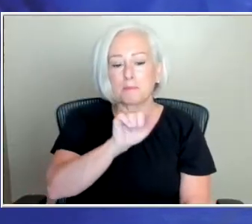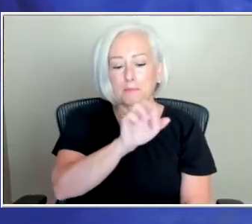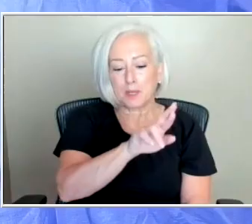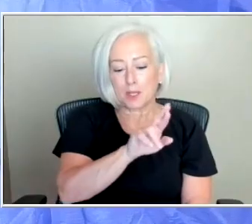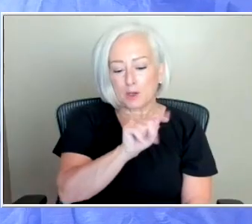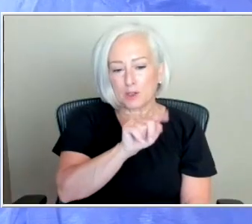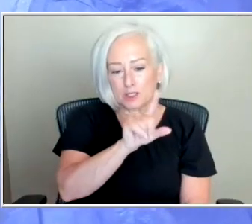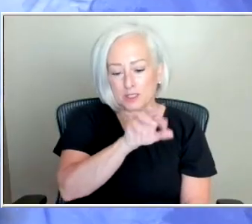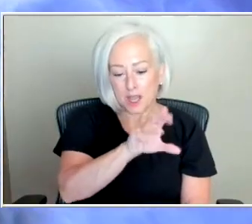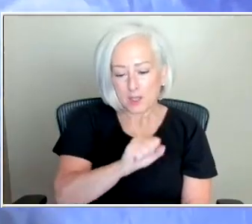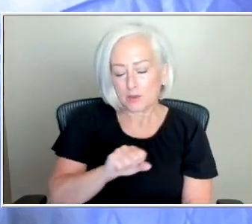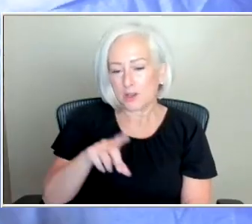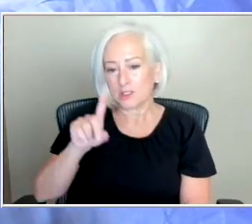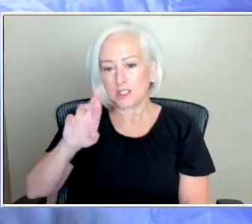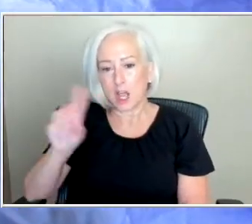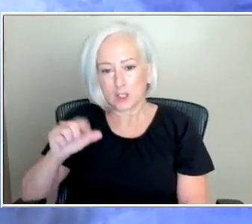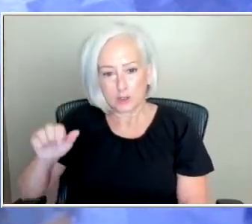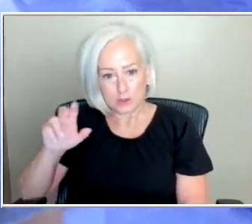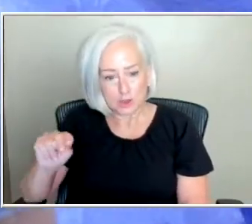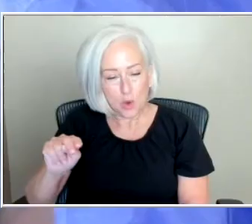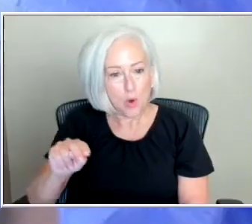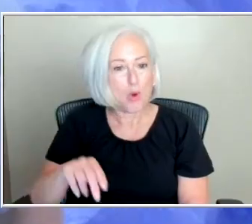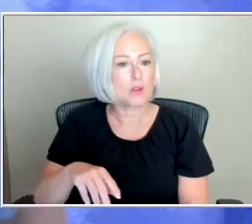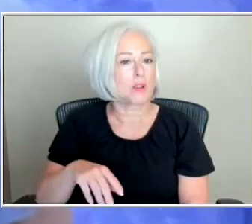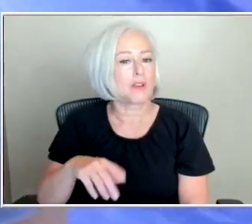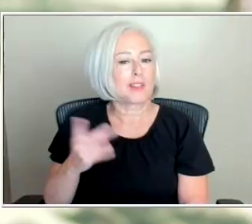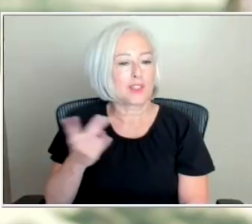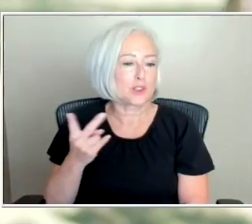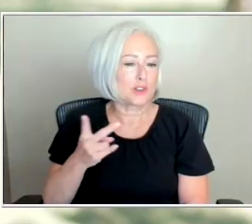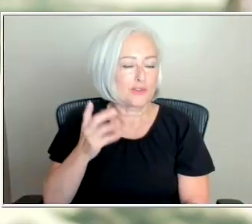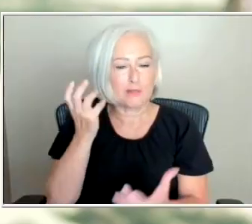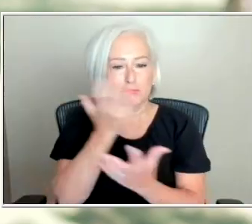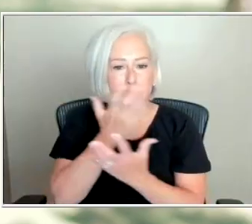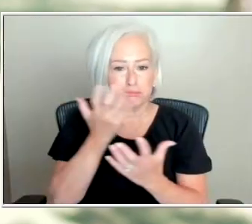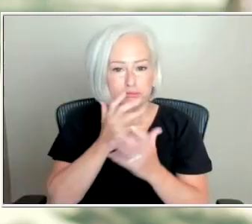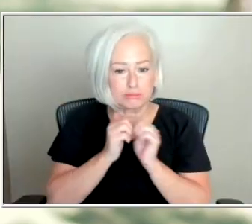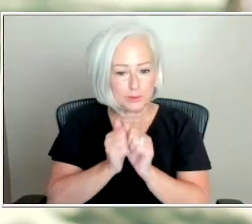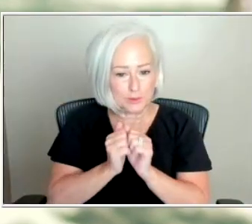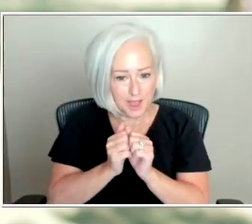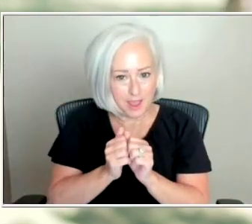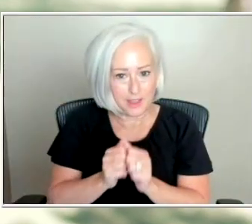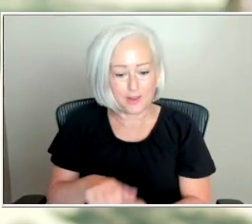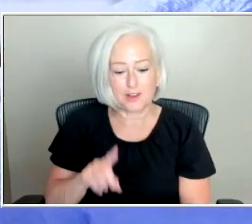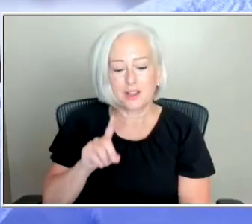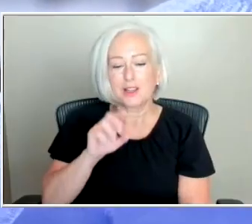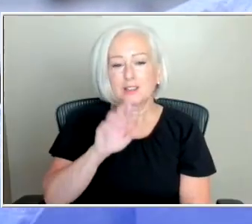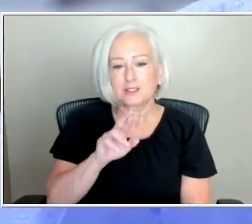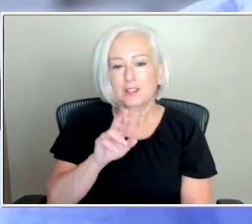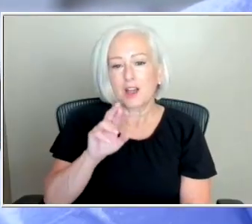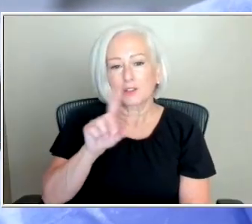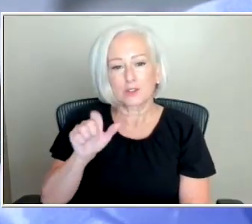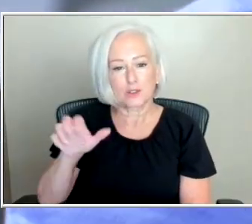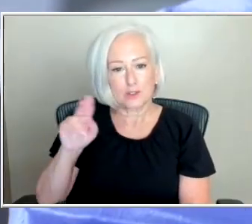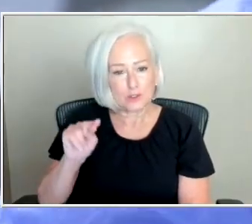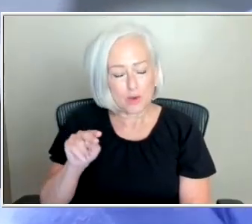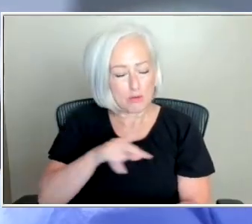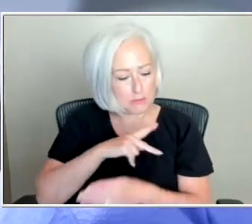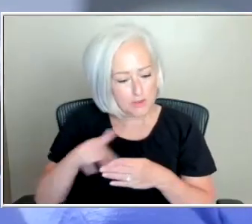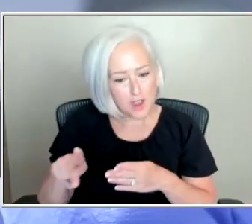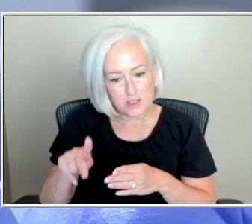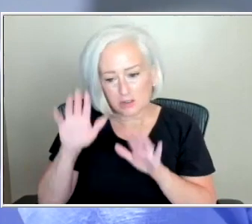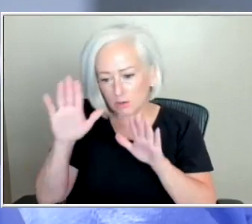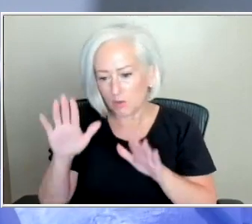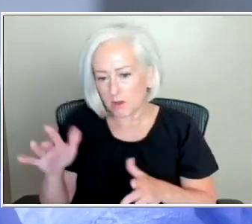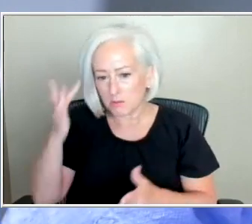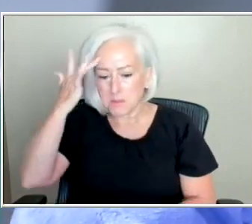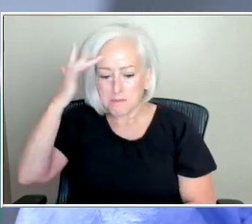Dr. Zorn is so to the point, he's very professional, and he's just so kind. Dr. Tadros, I